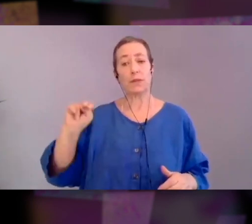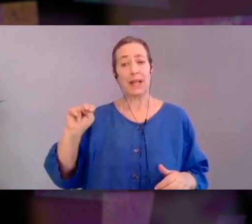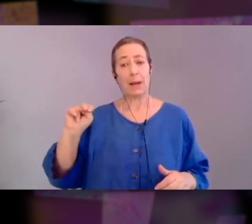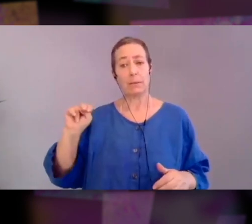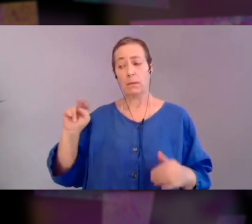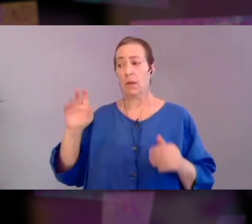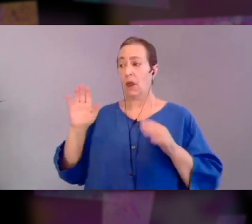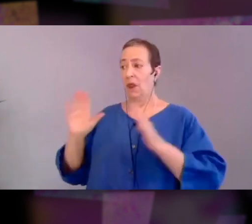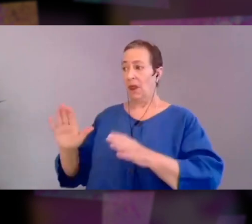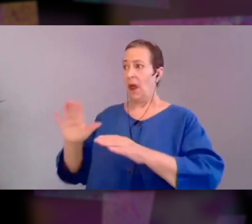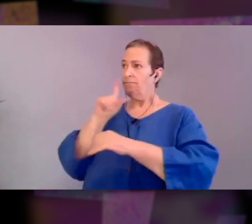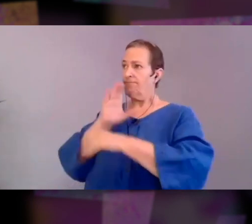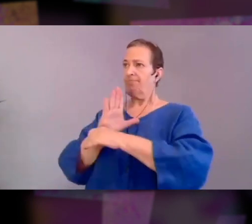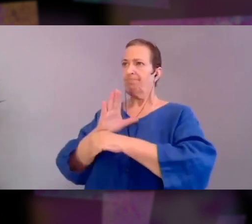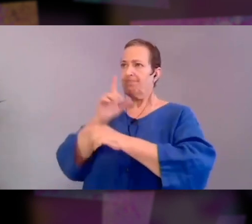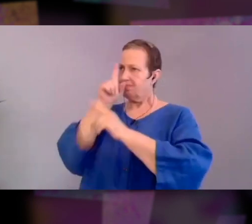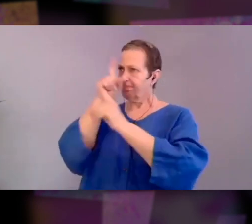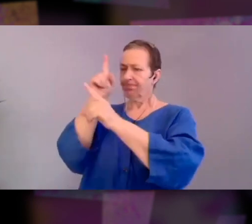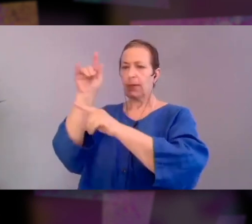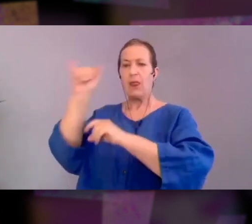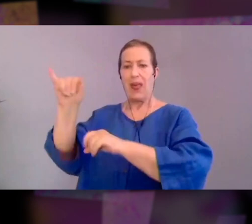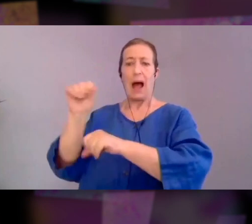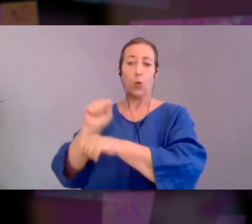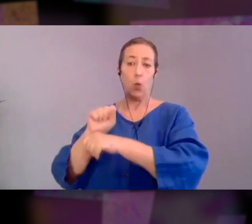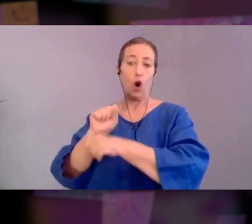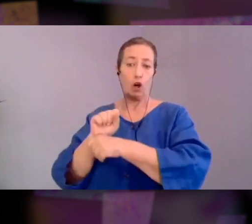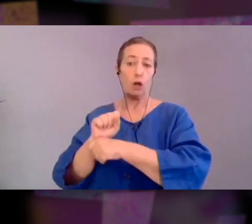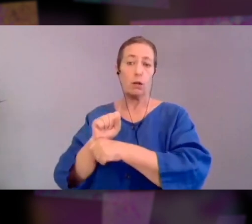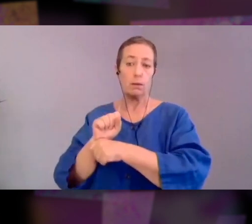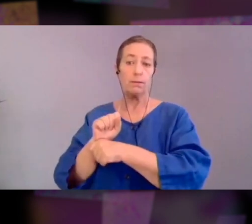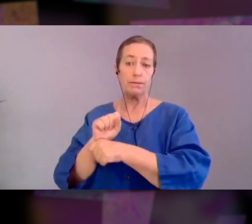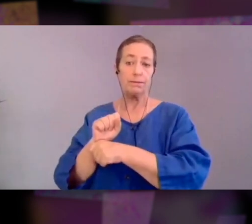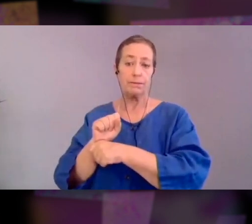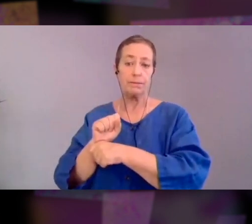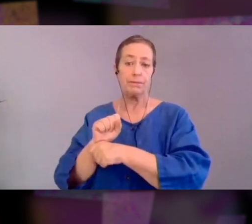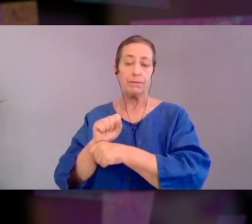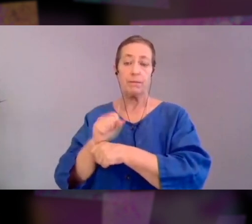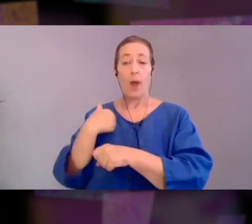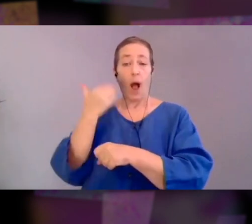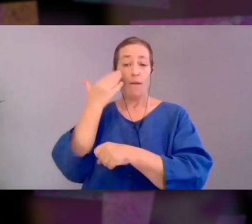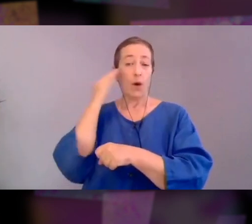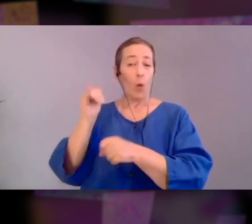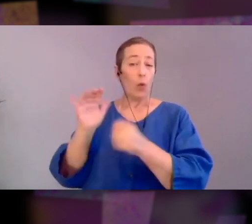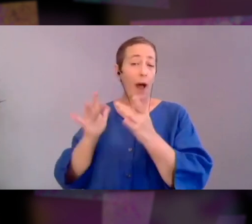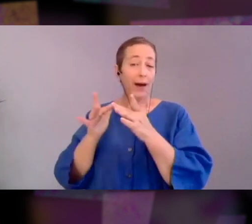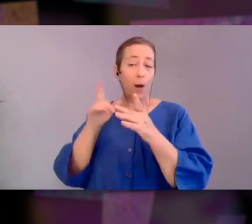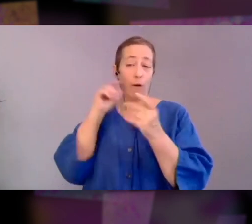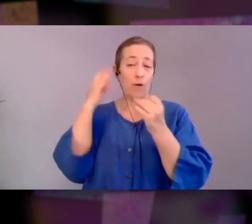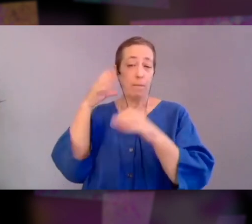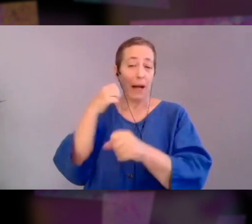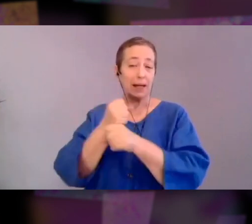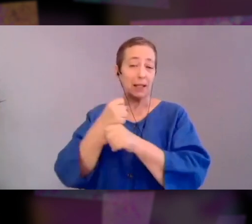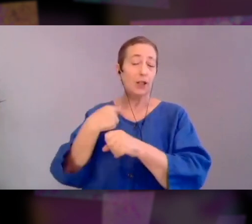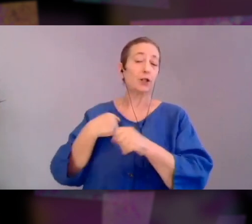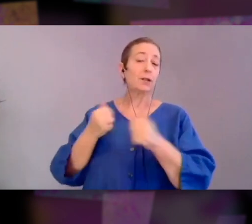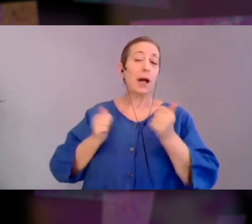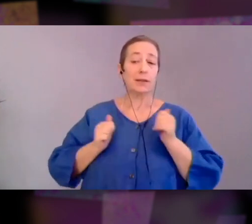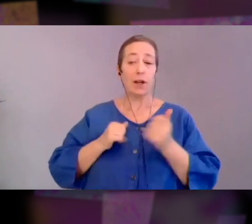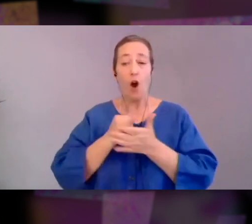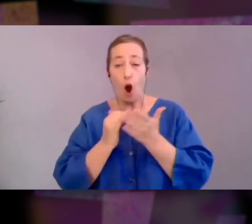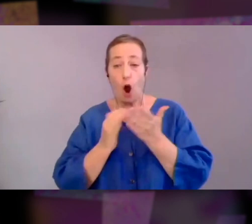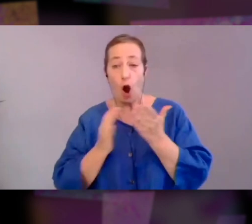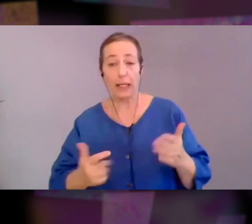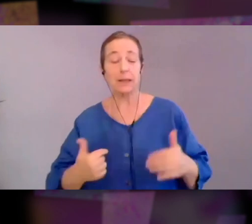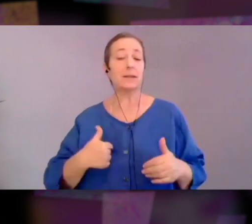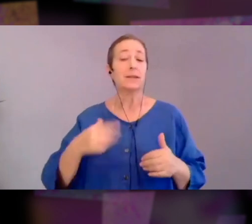work over the many years I have known the network as an artist, as a former director of a partner venue, and as a